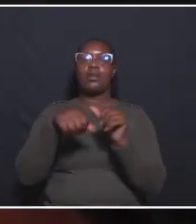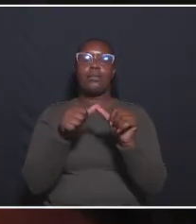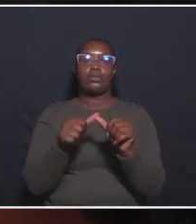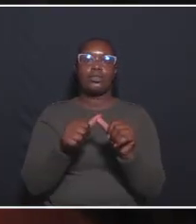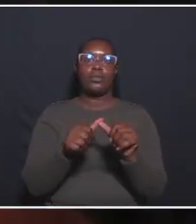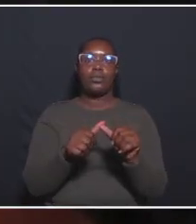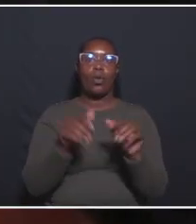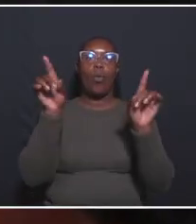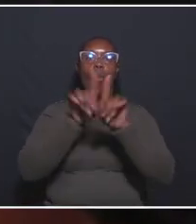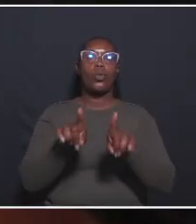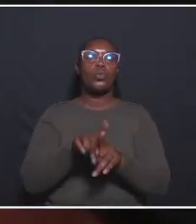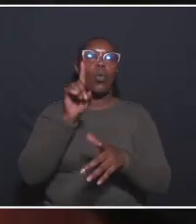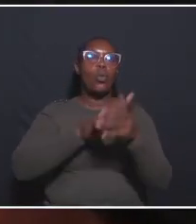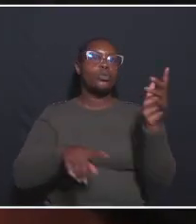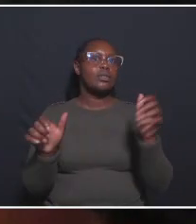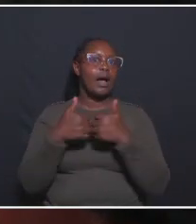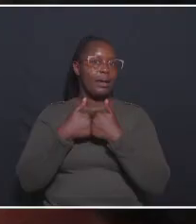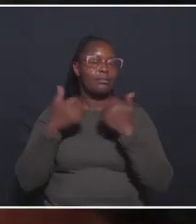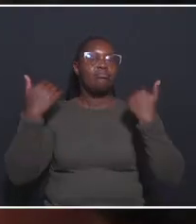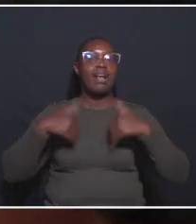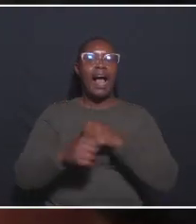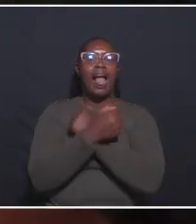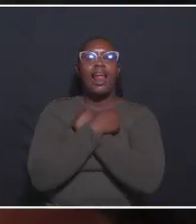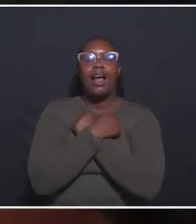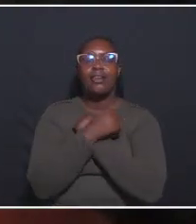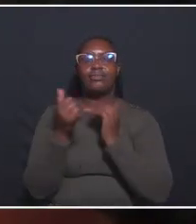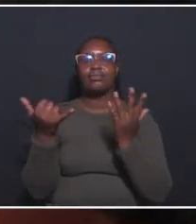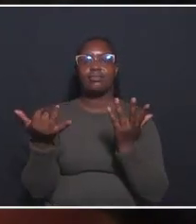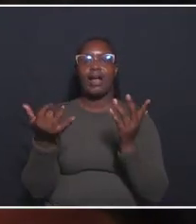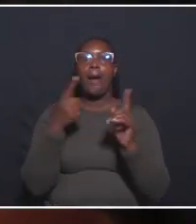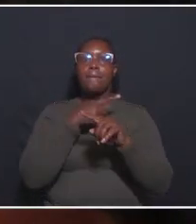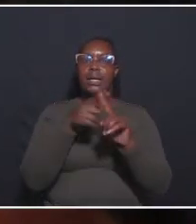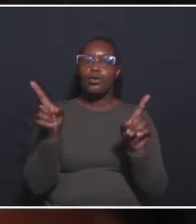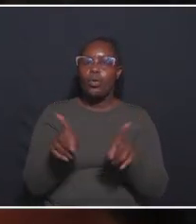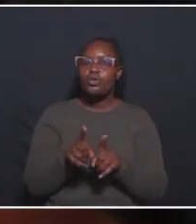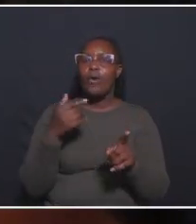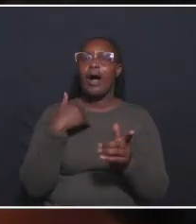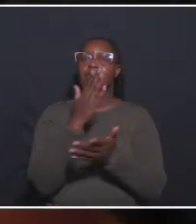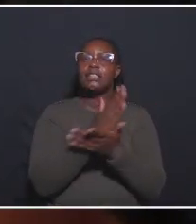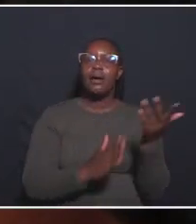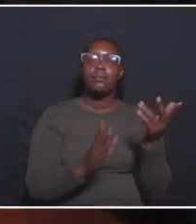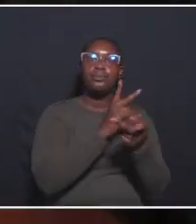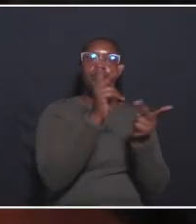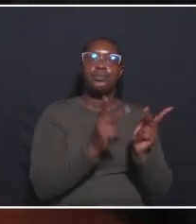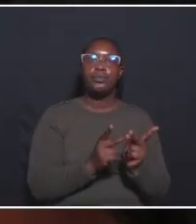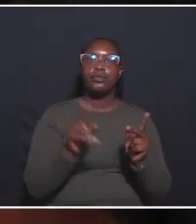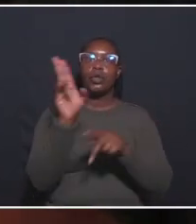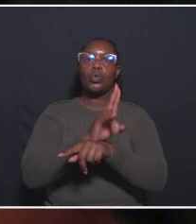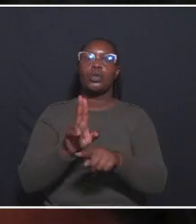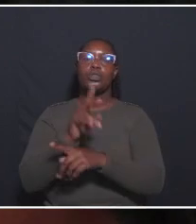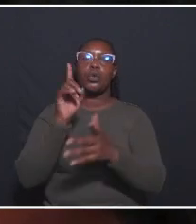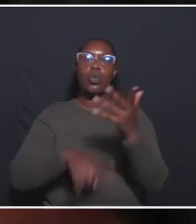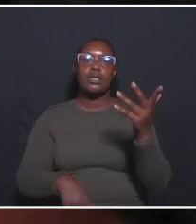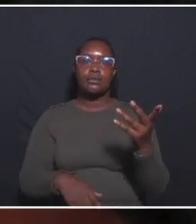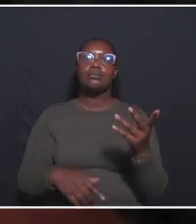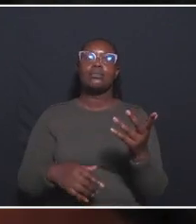what was happening. I loved it, but however, there are some places where you used already made song, not the